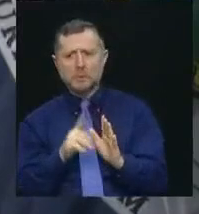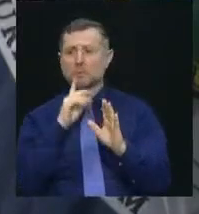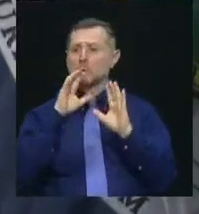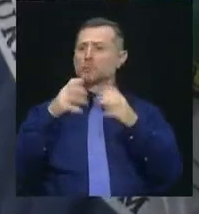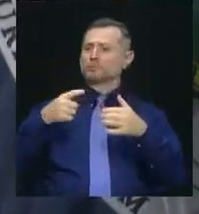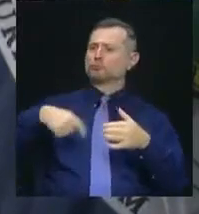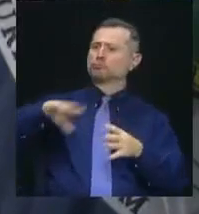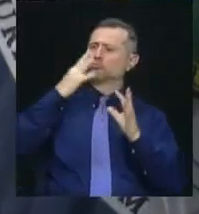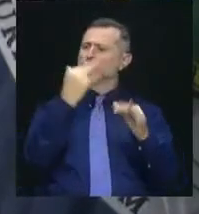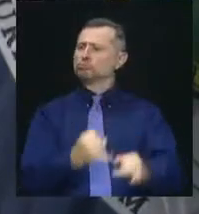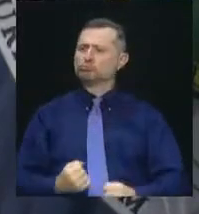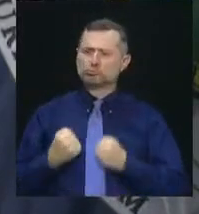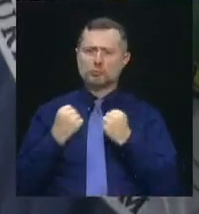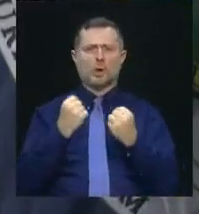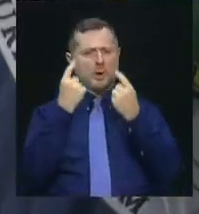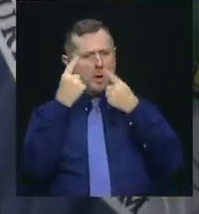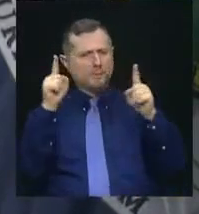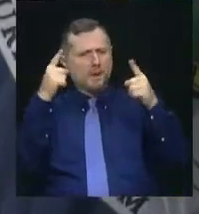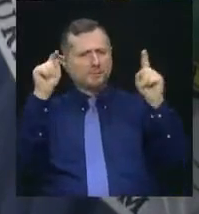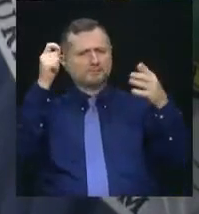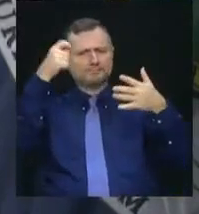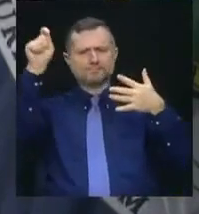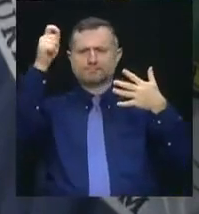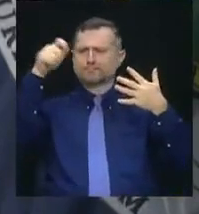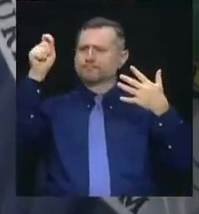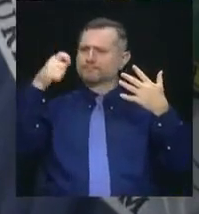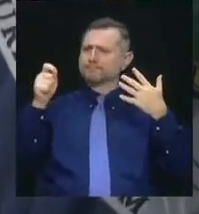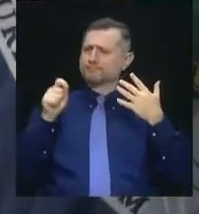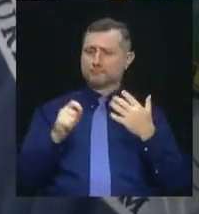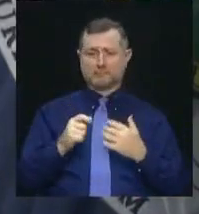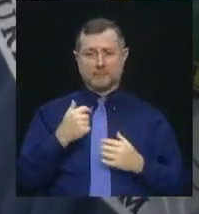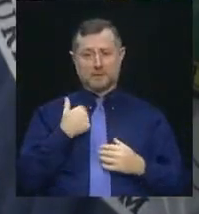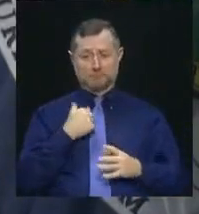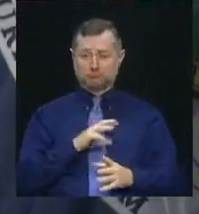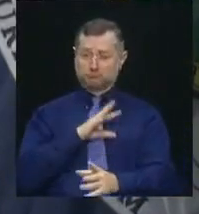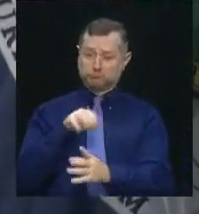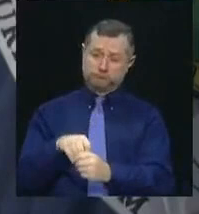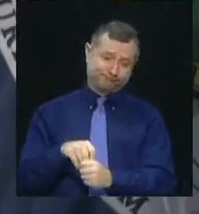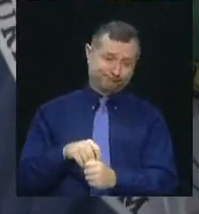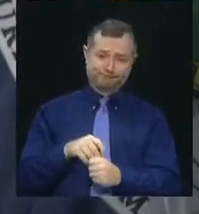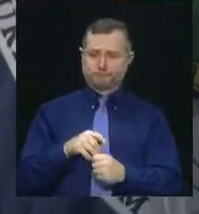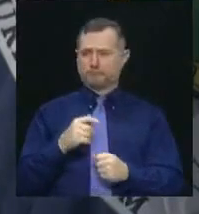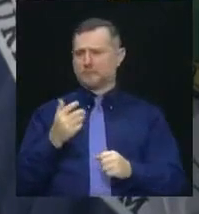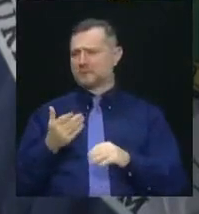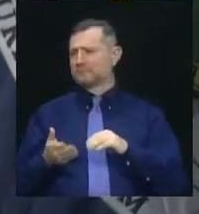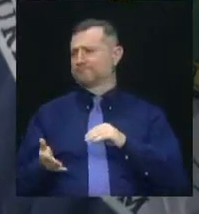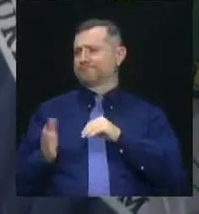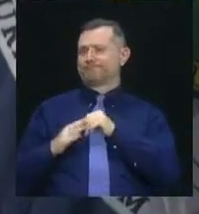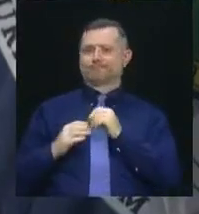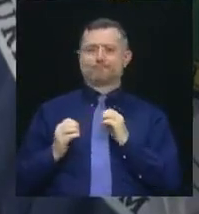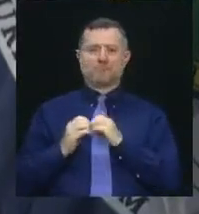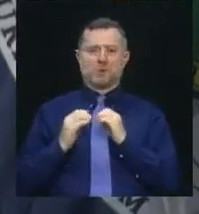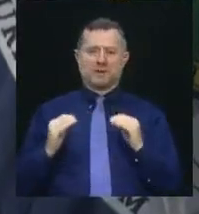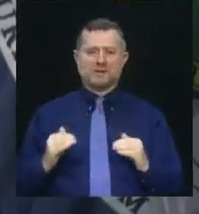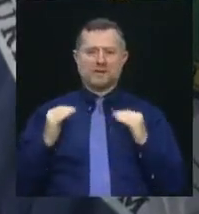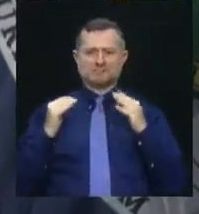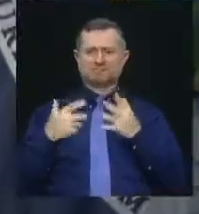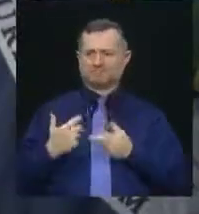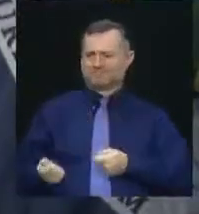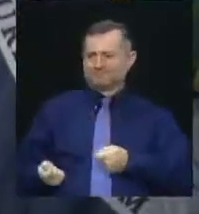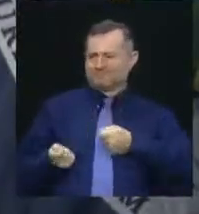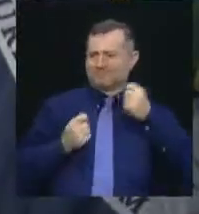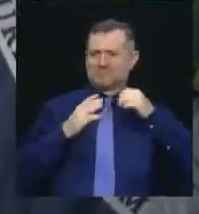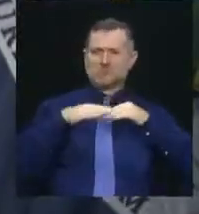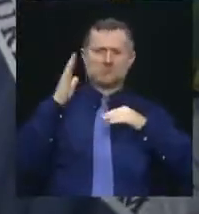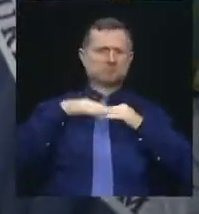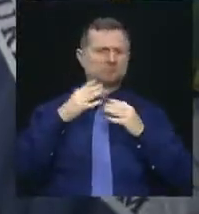I was out there fighting in the streets to raise the minimum wage. I was out there fighting for paid family leave. I've been the champion of